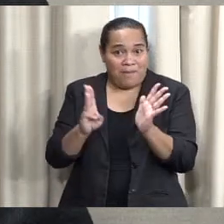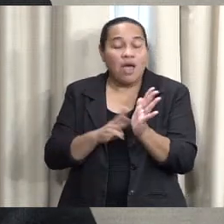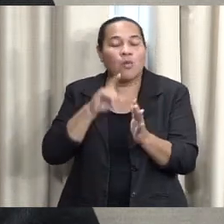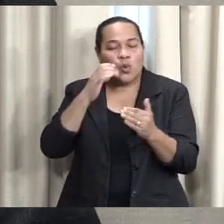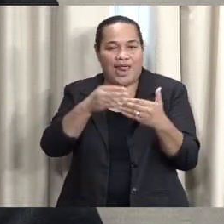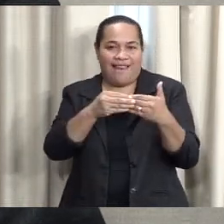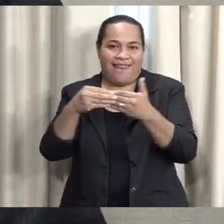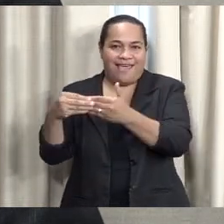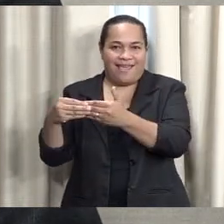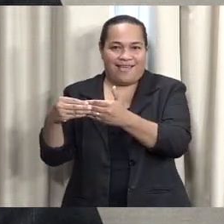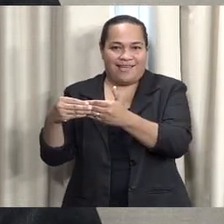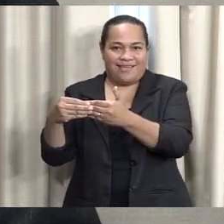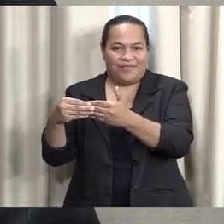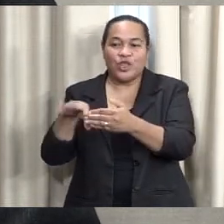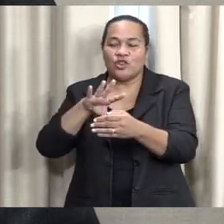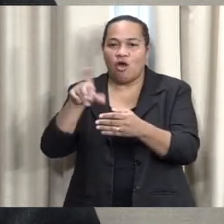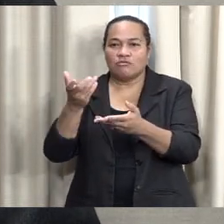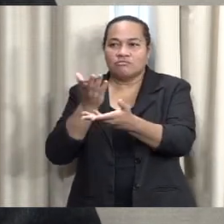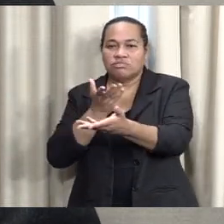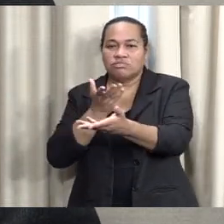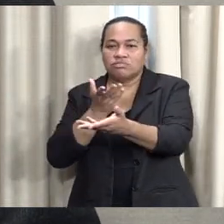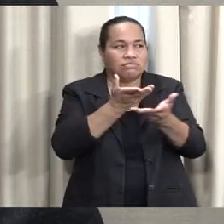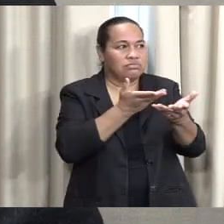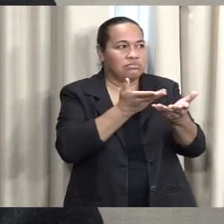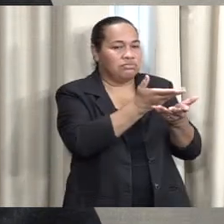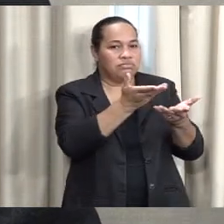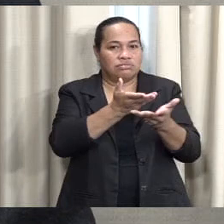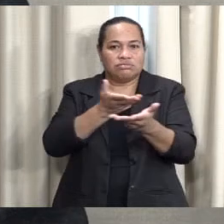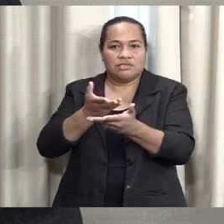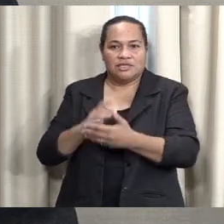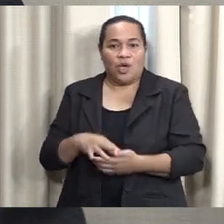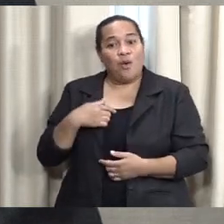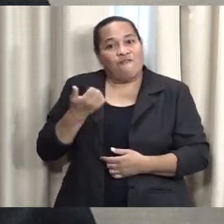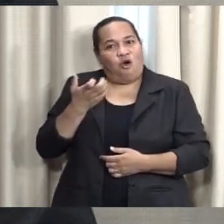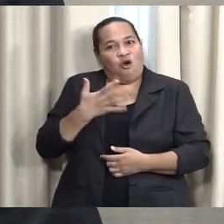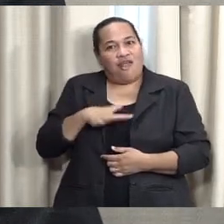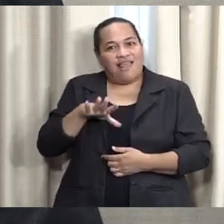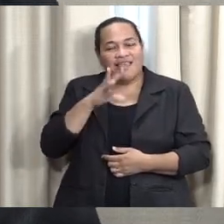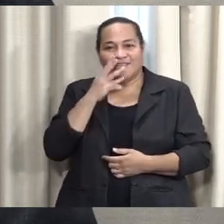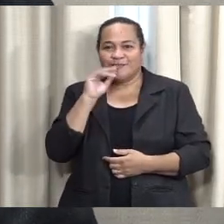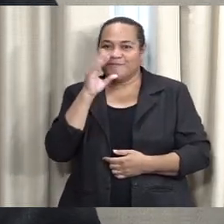leading those consultations and dialogue. We have already articulated